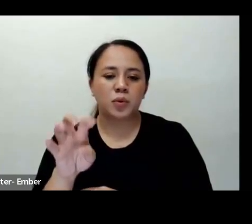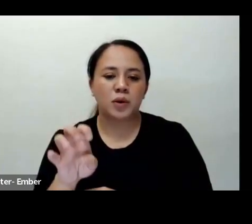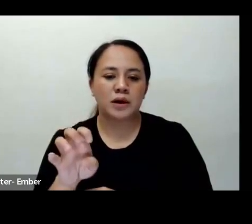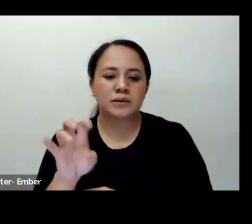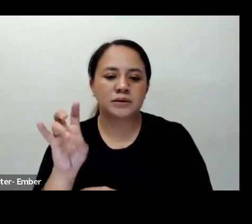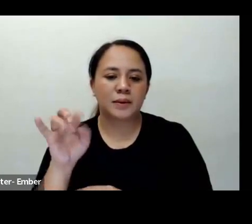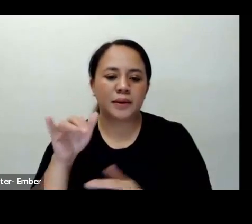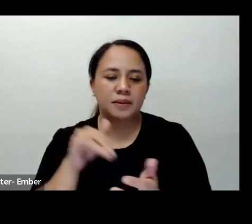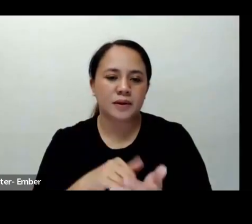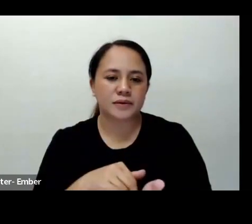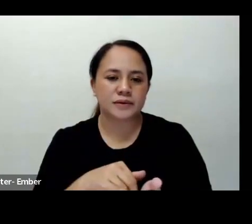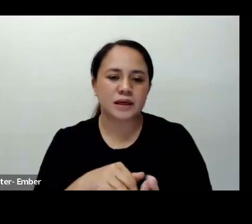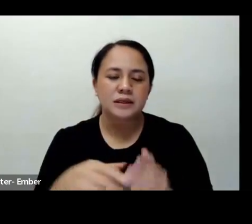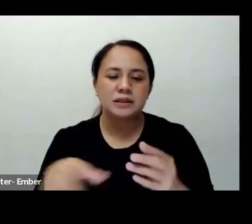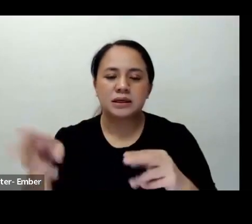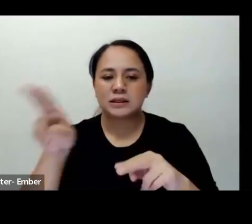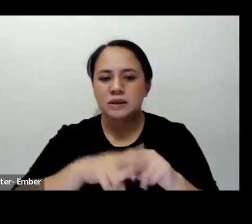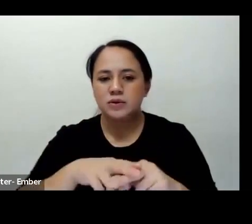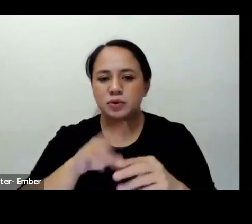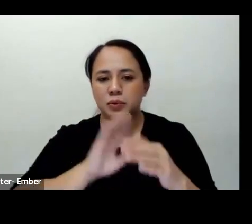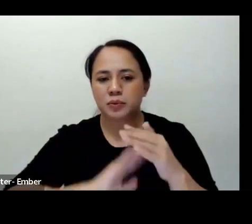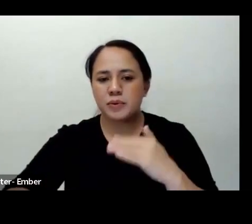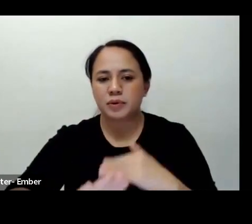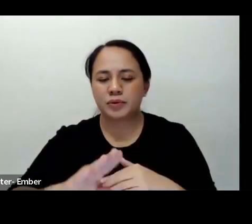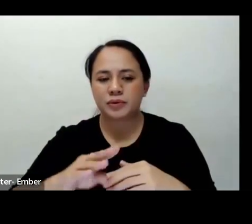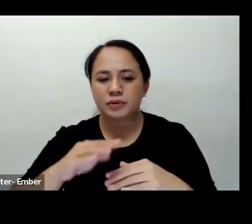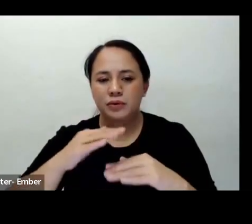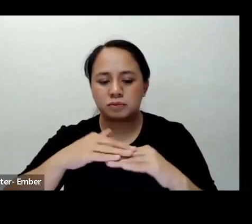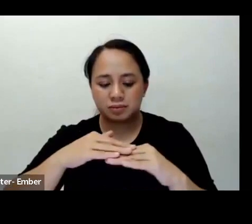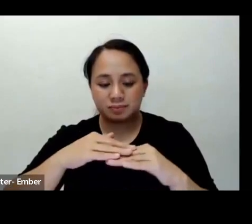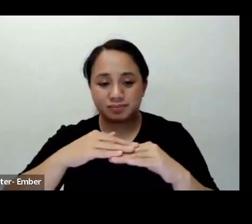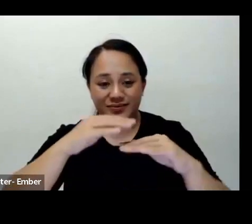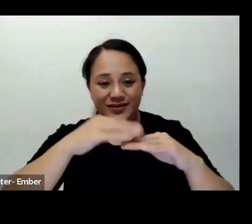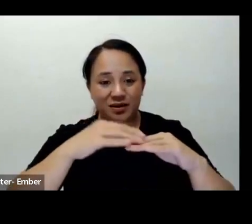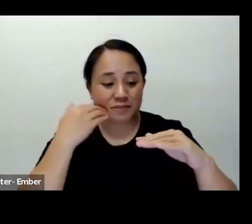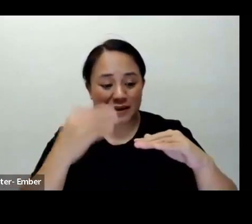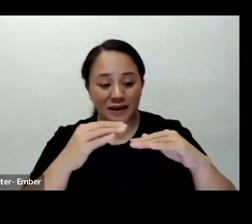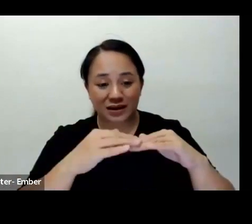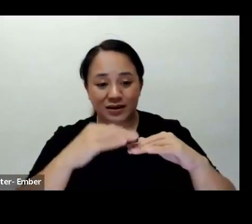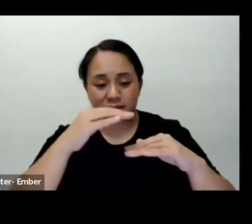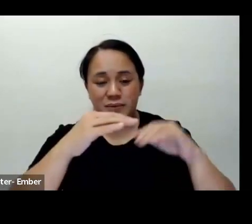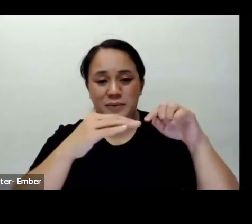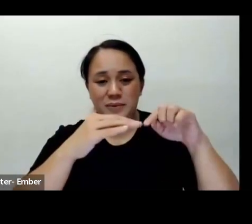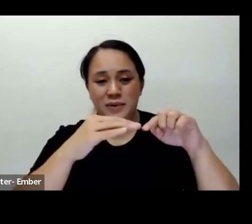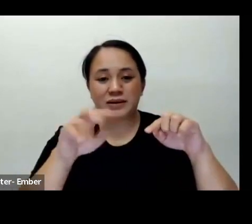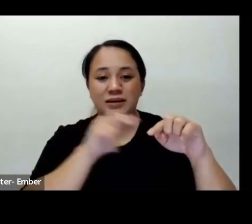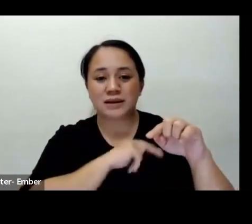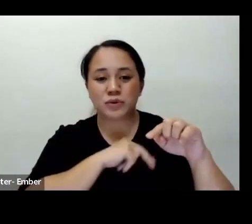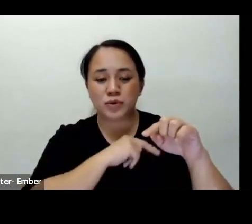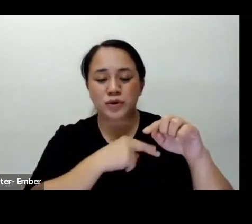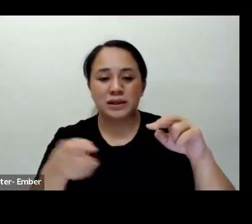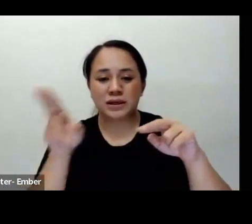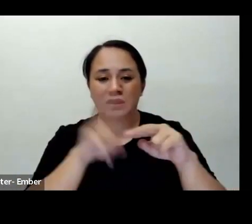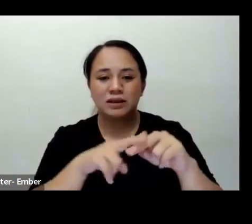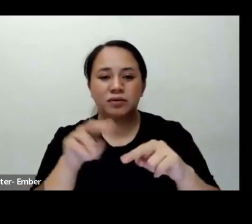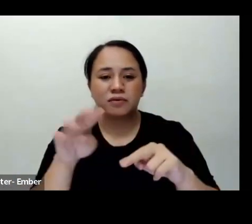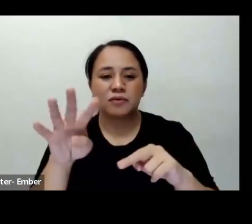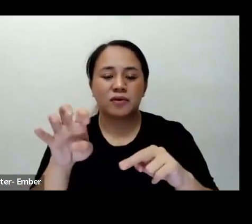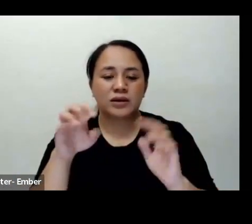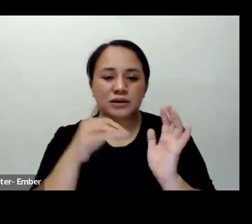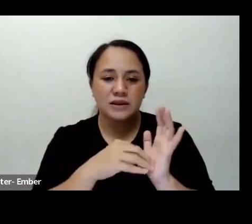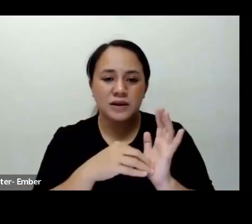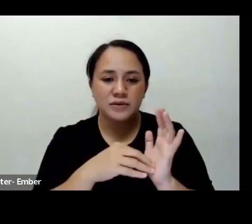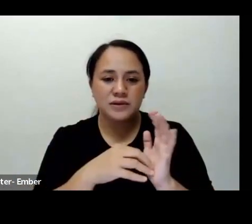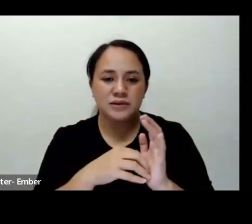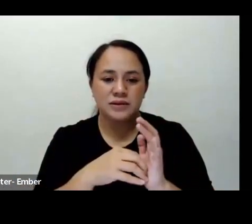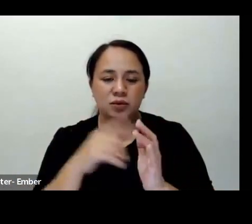407,000 additional births on top of the mortalities. So that is the natural increase, only 400,000